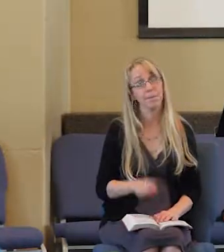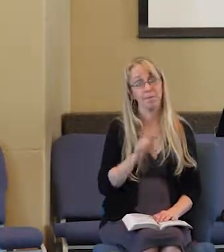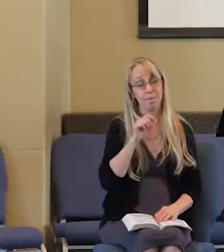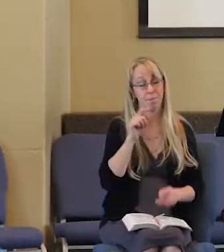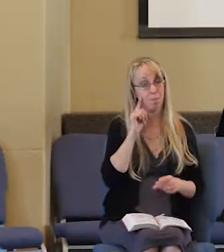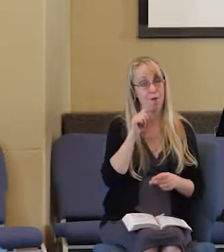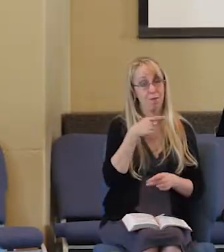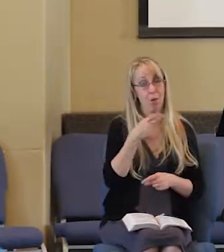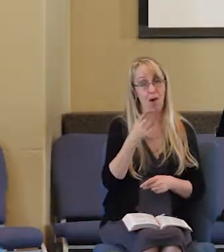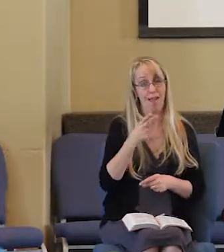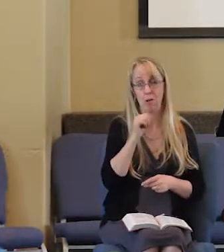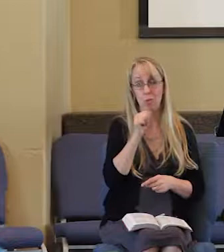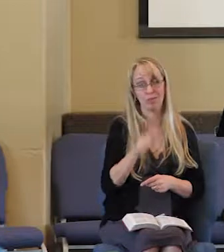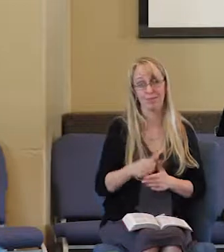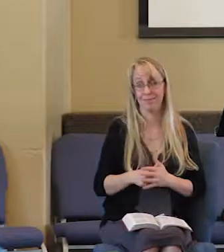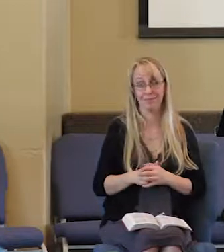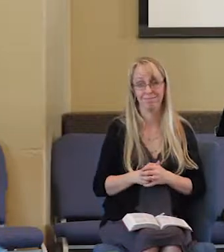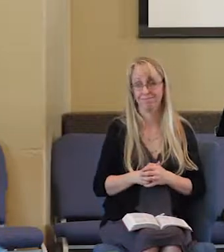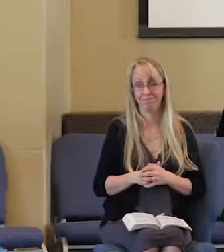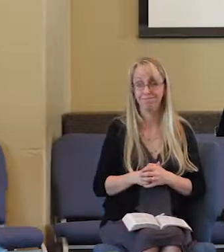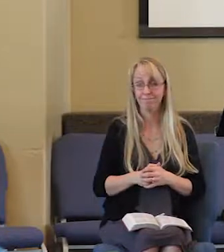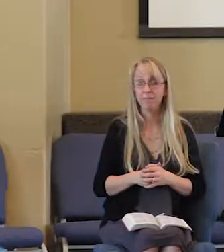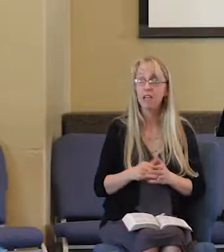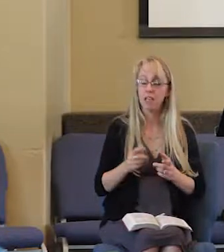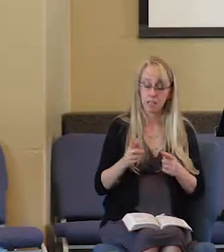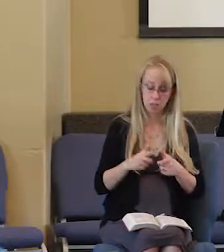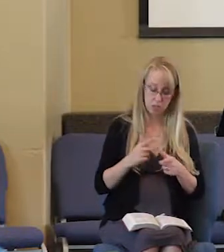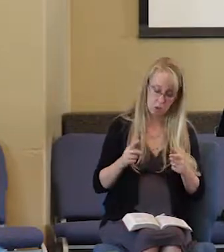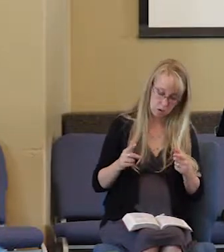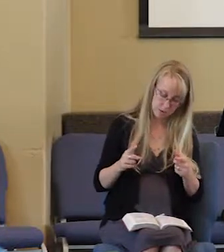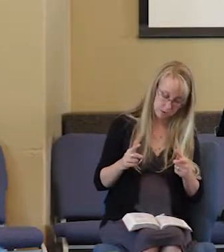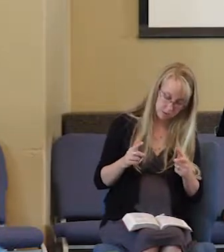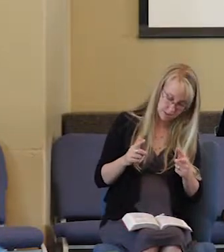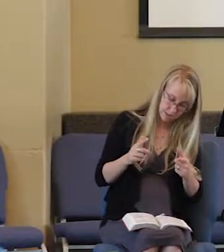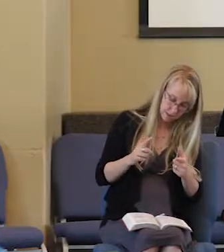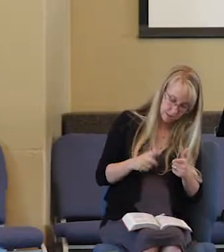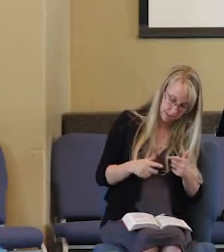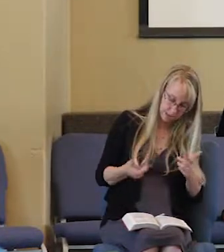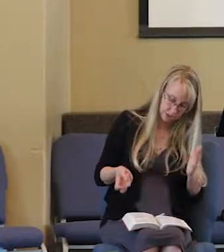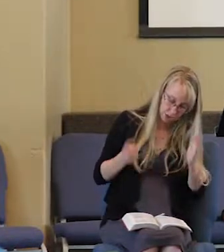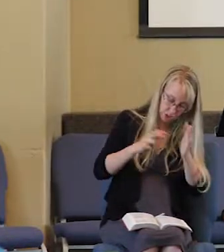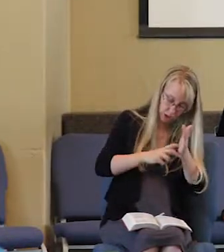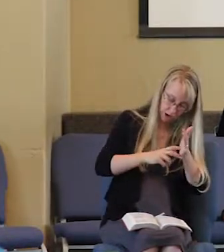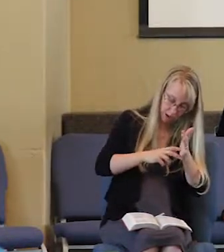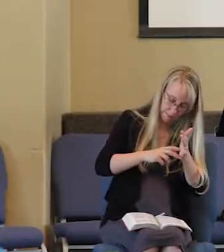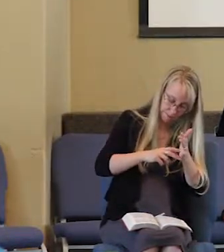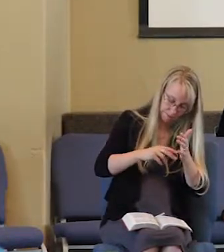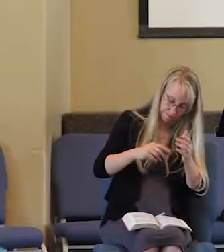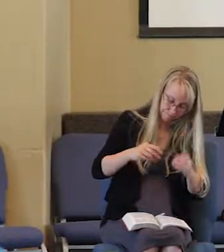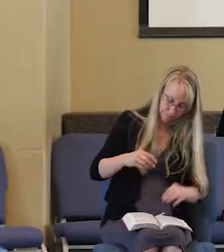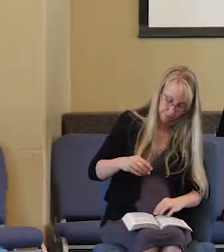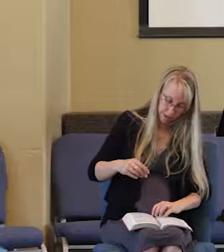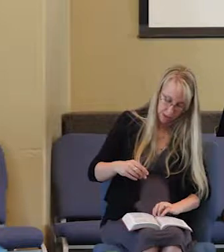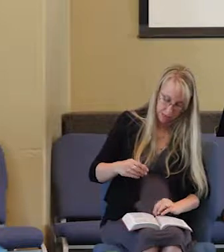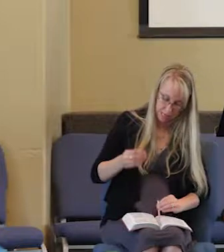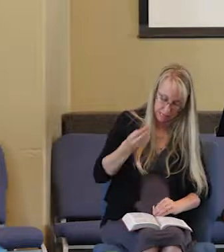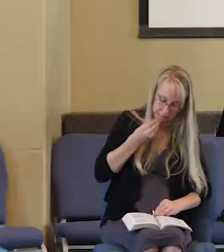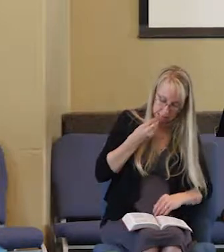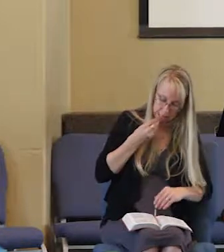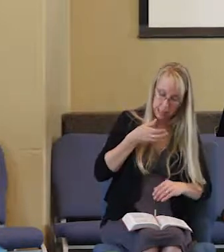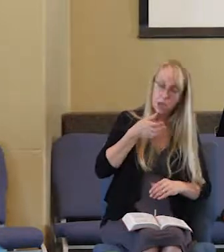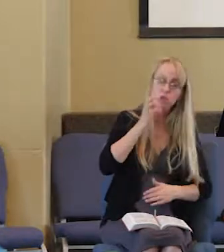But it wasn't for Hannah. Then Hannah rose, verse 9, after eating and drinking in Shiloh. Now Eli the